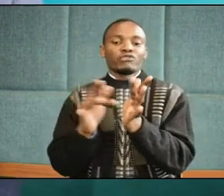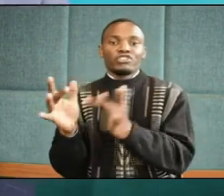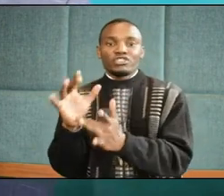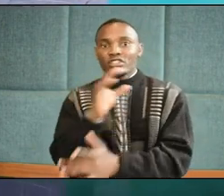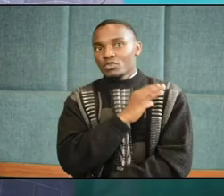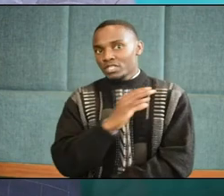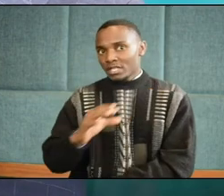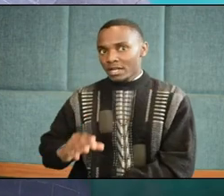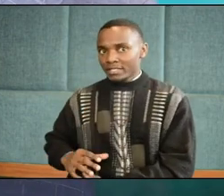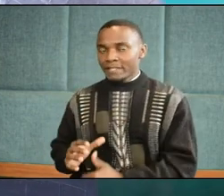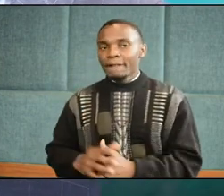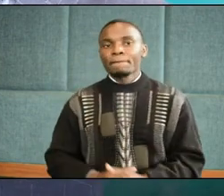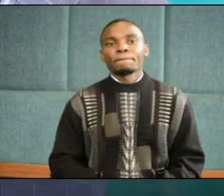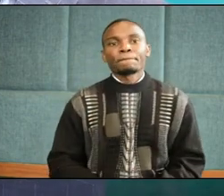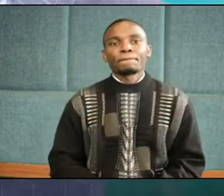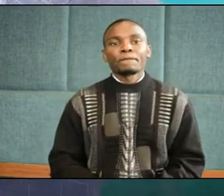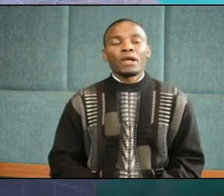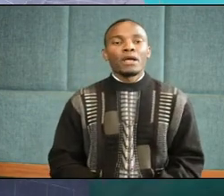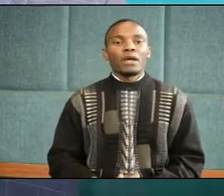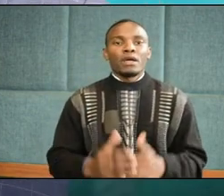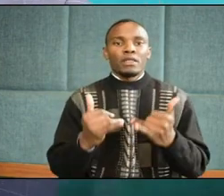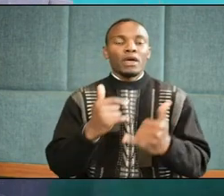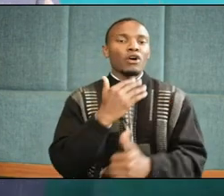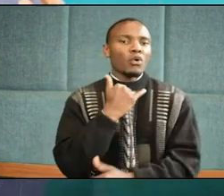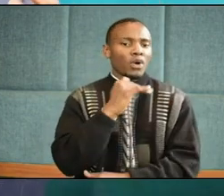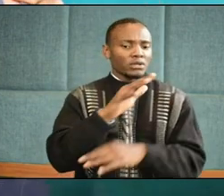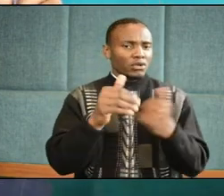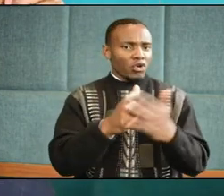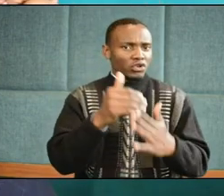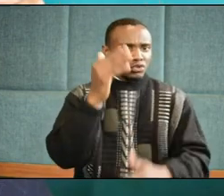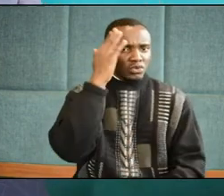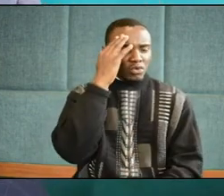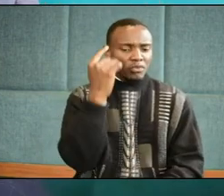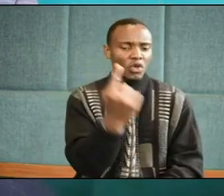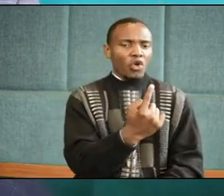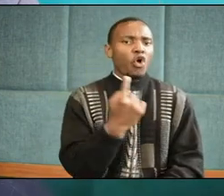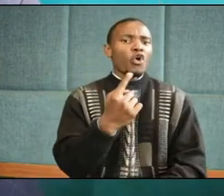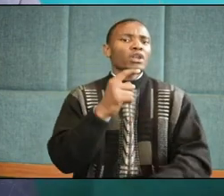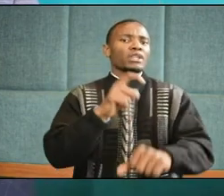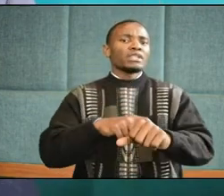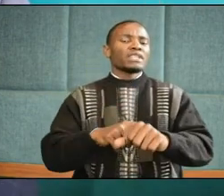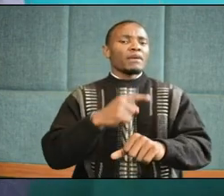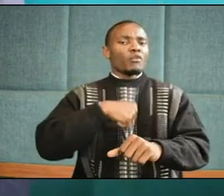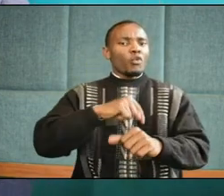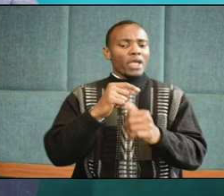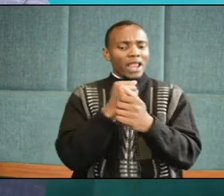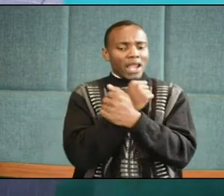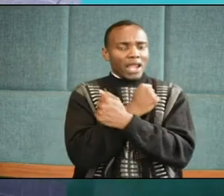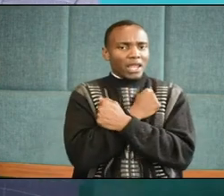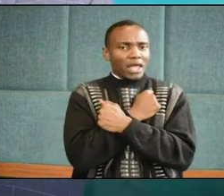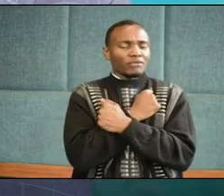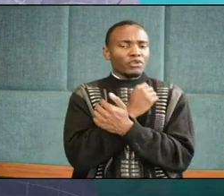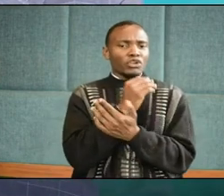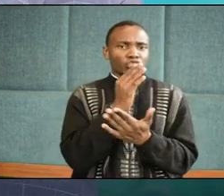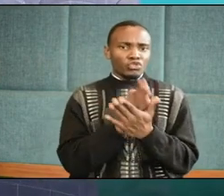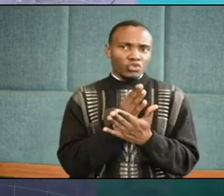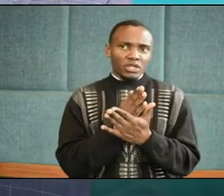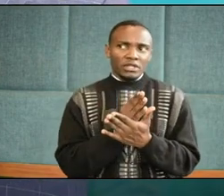you, I want us to know, it is only when we love divinely